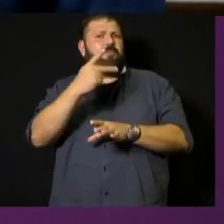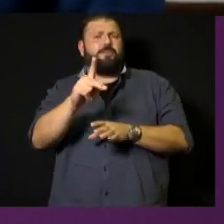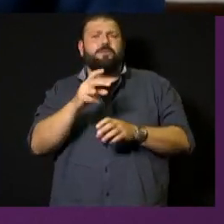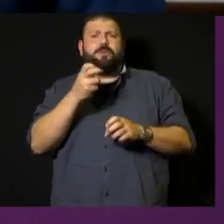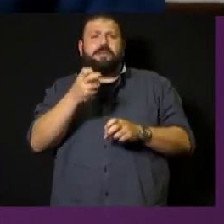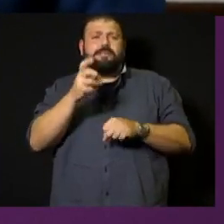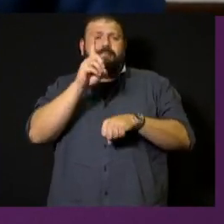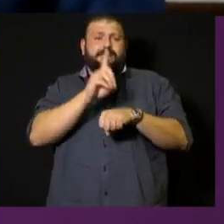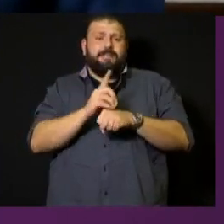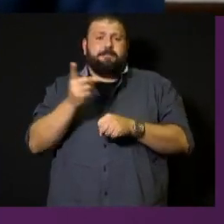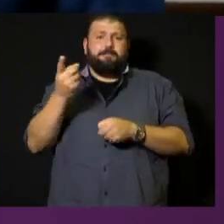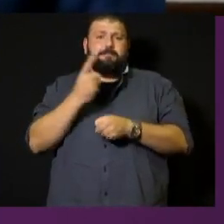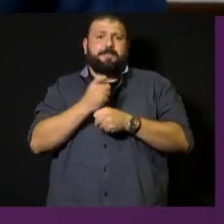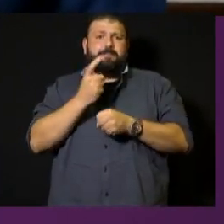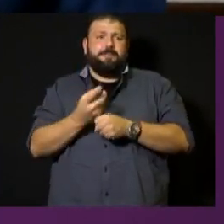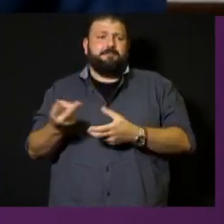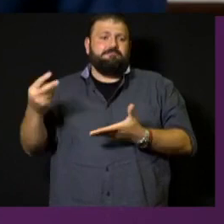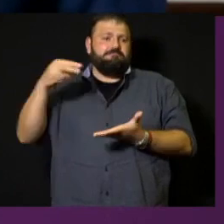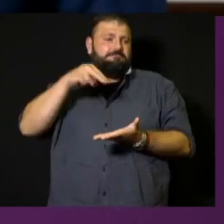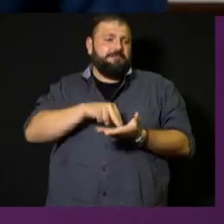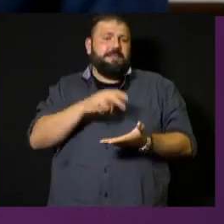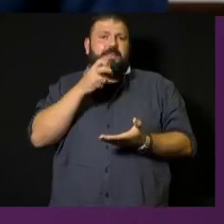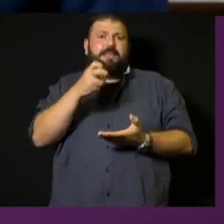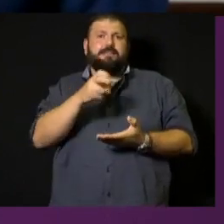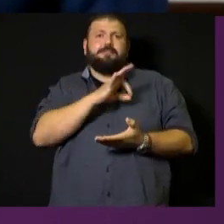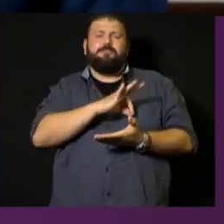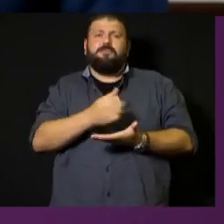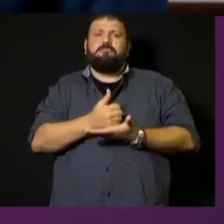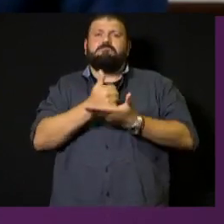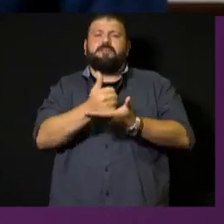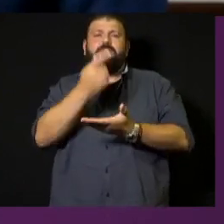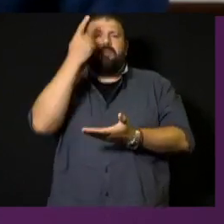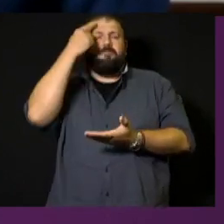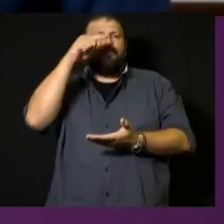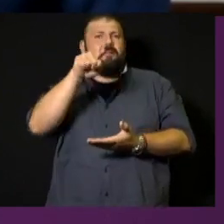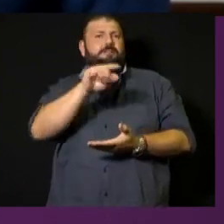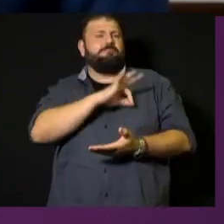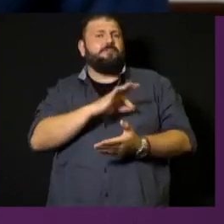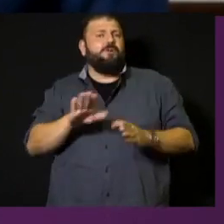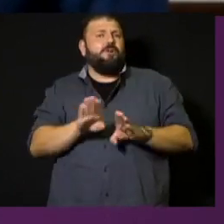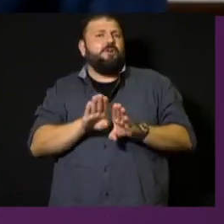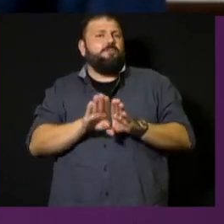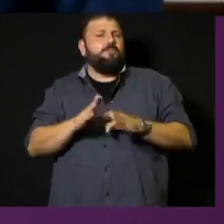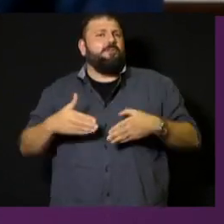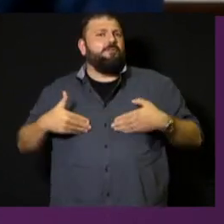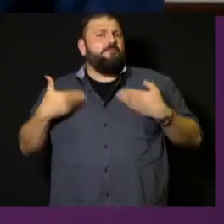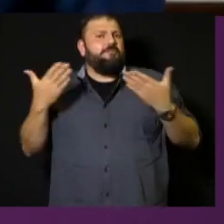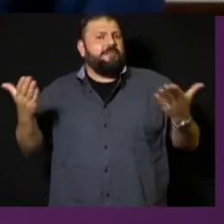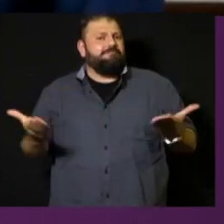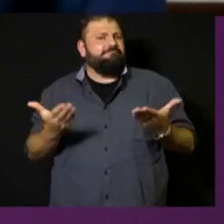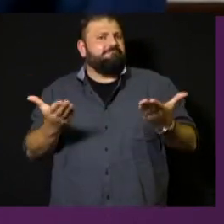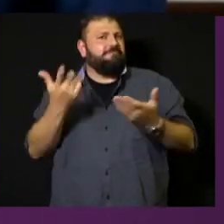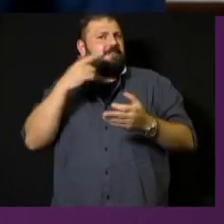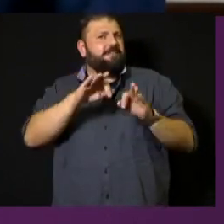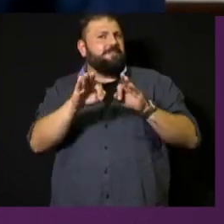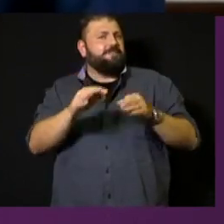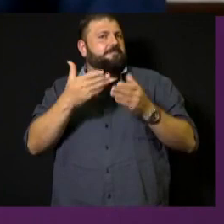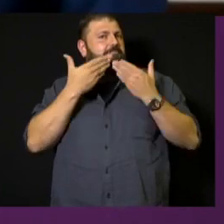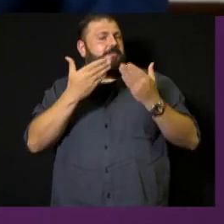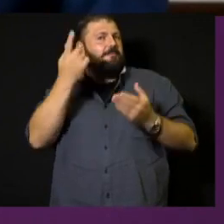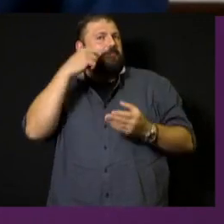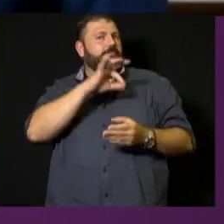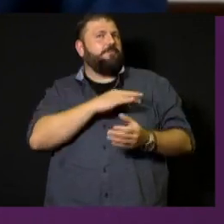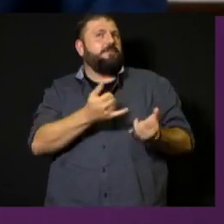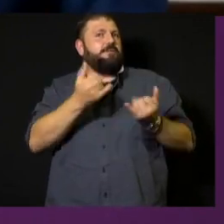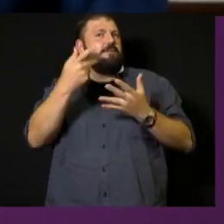an audience. So you transform yourself since day one. So that's the future for the people